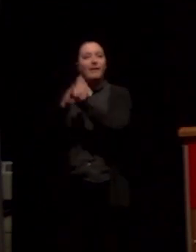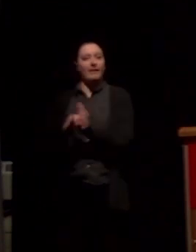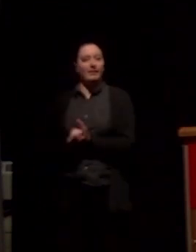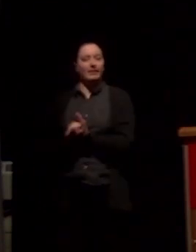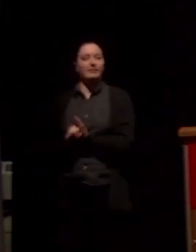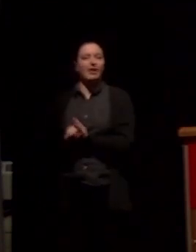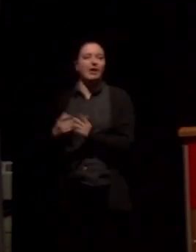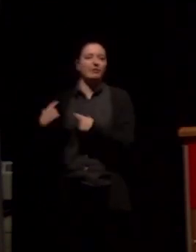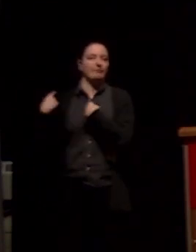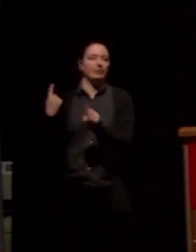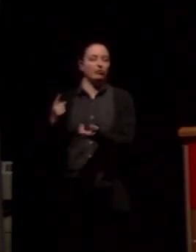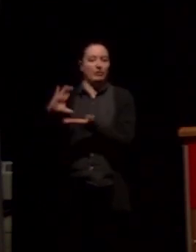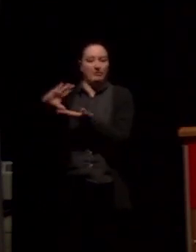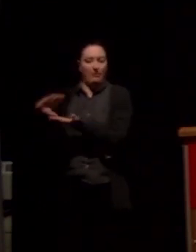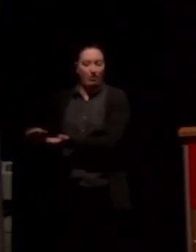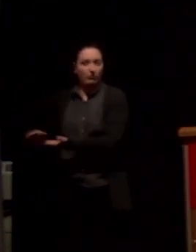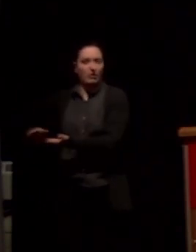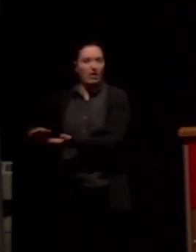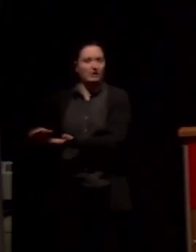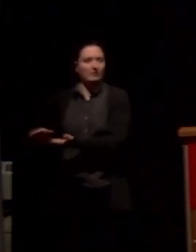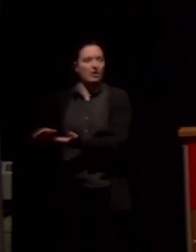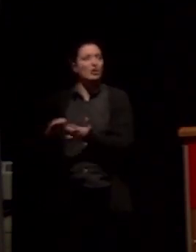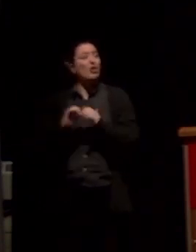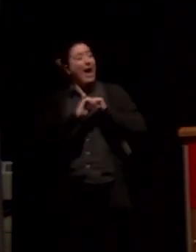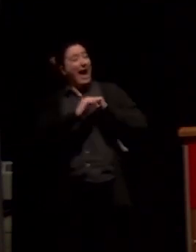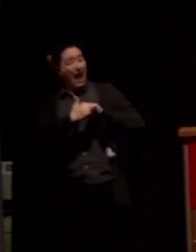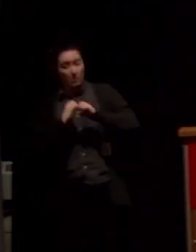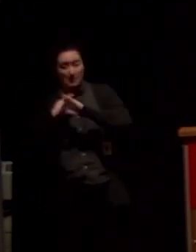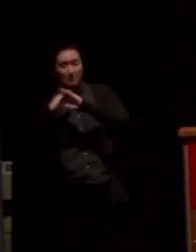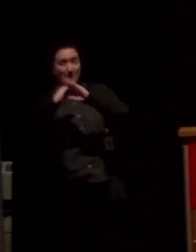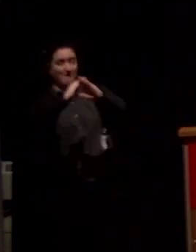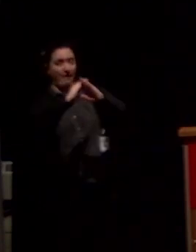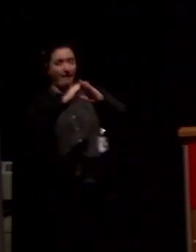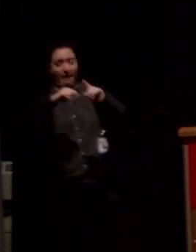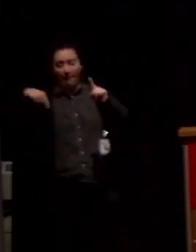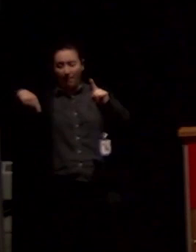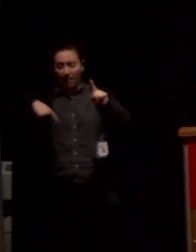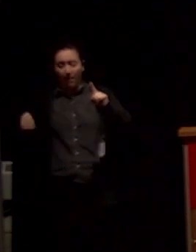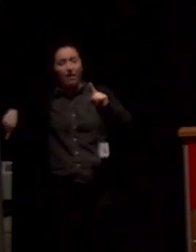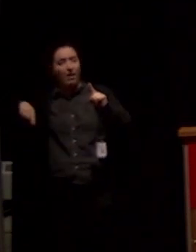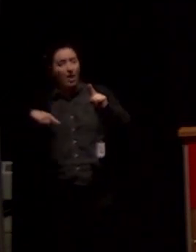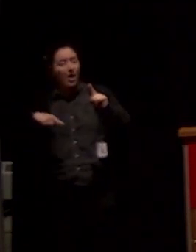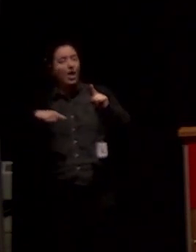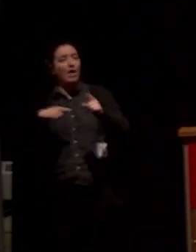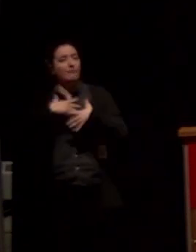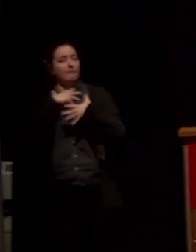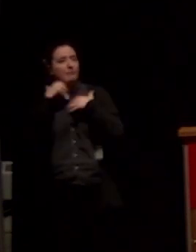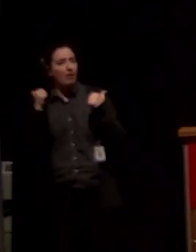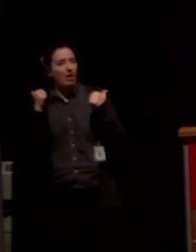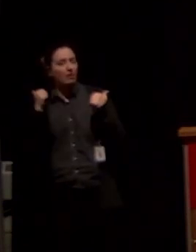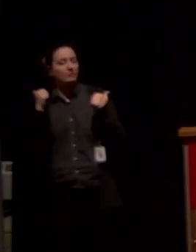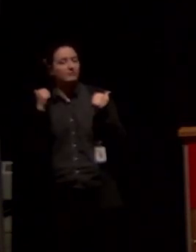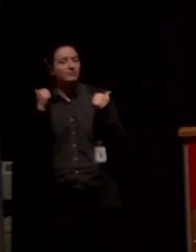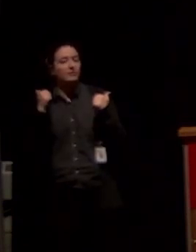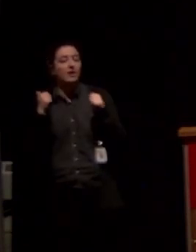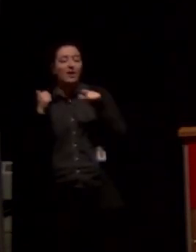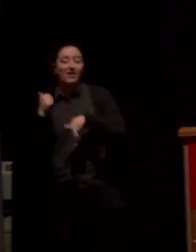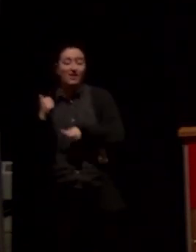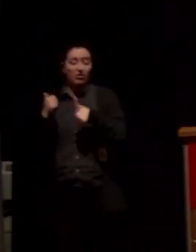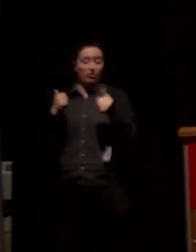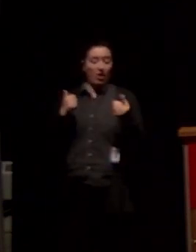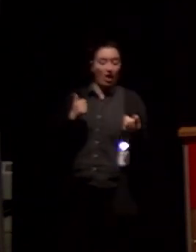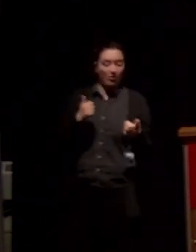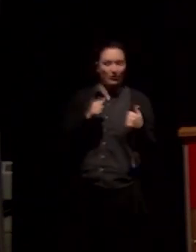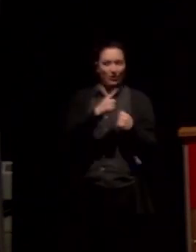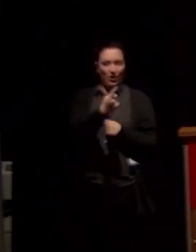burnout and facilitate long-term work? Mm-hmm. And then there's another part of this question that I'm putting on with it that came from an index card from someone in the room. And that